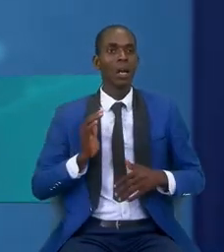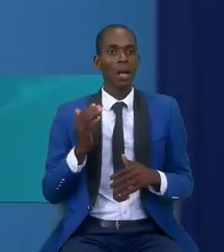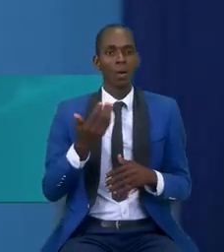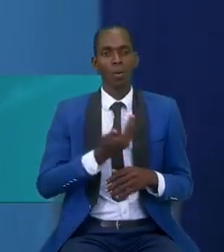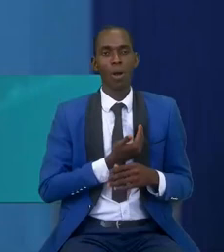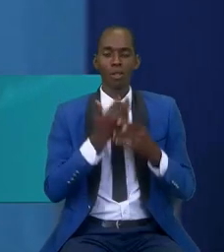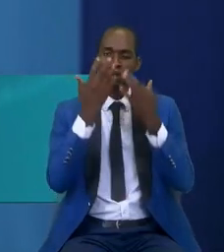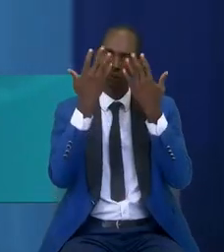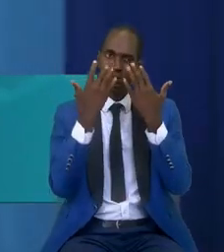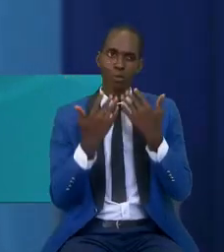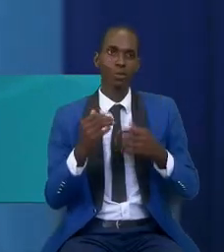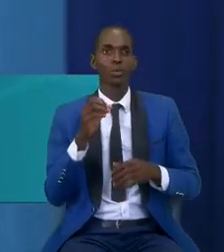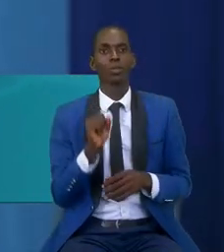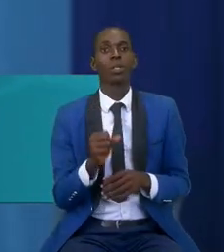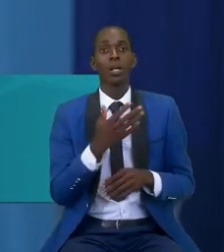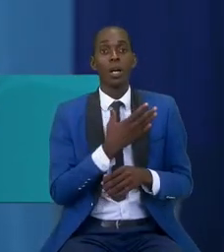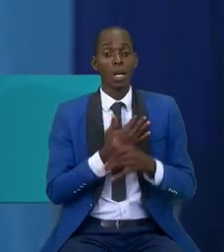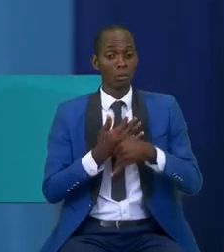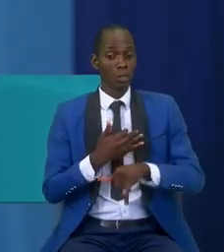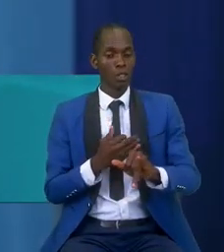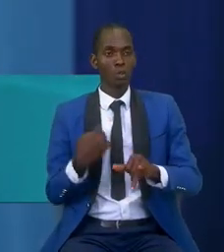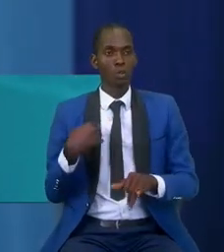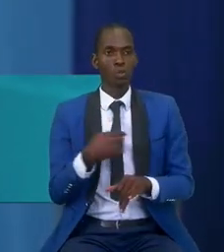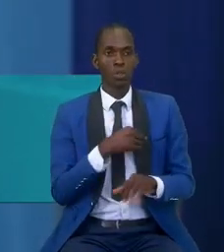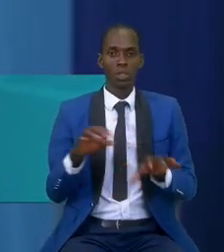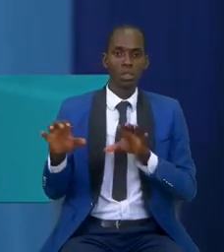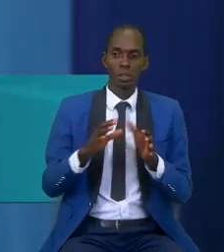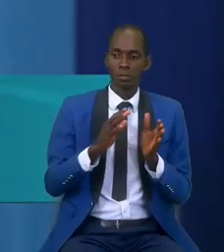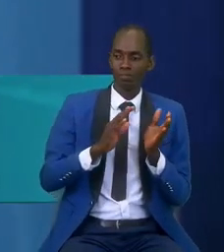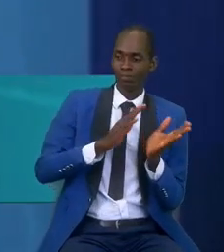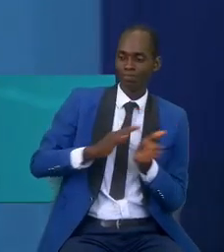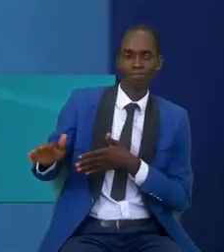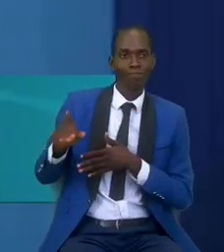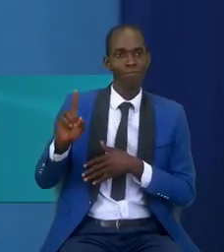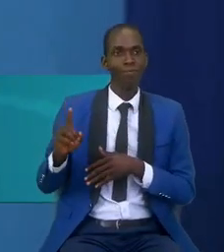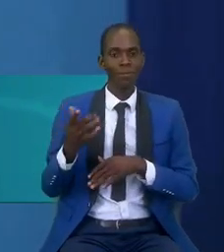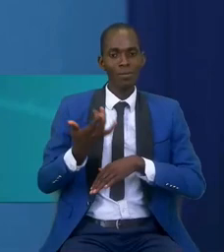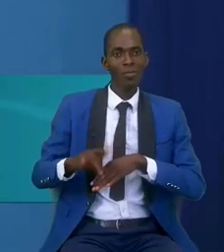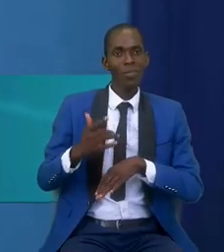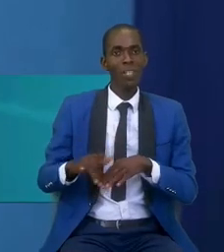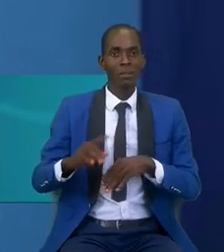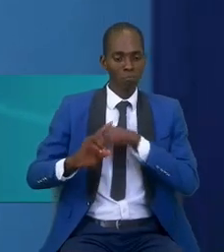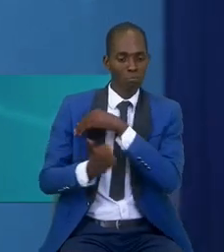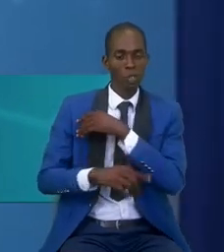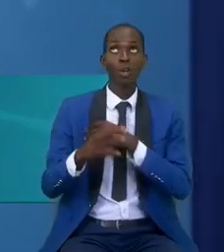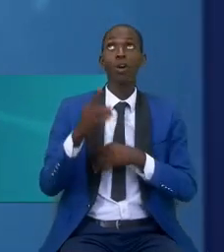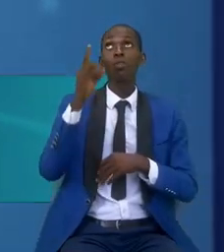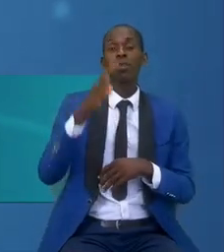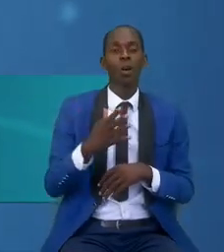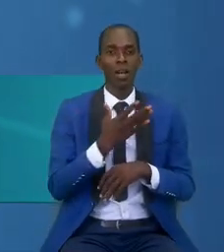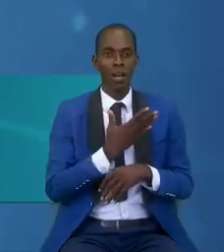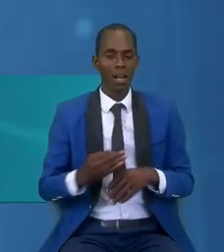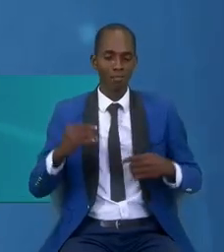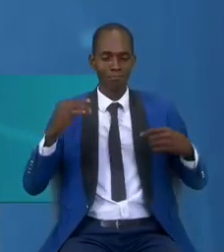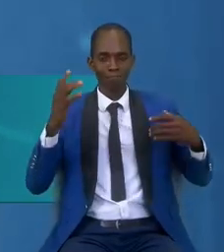hear him strickened smooching of God and Afflicted in verse 5 he says he was